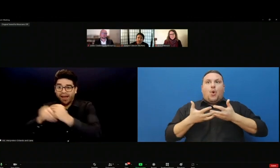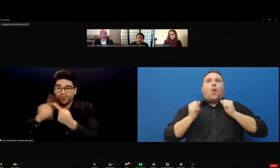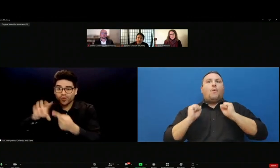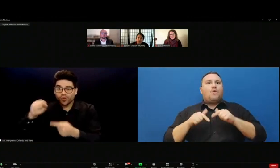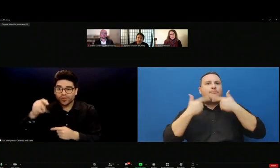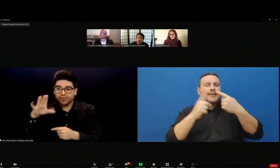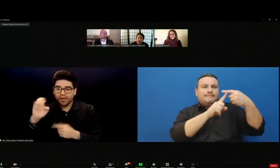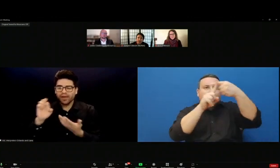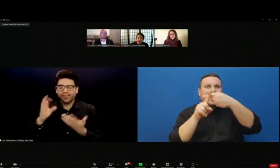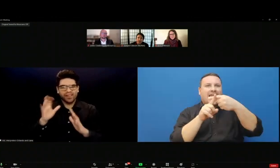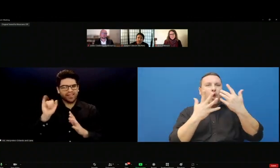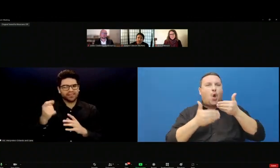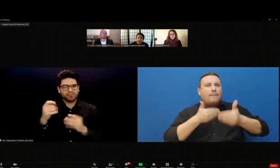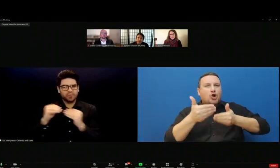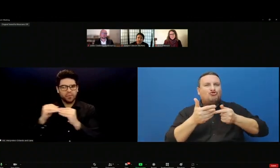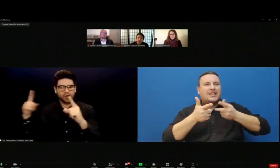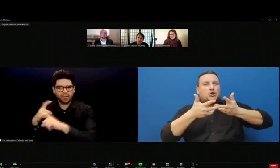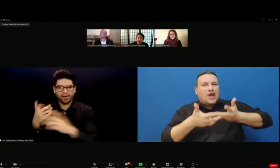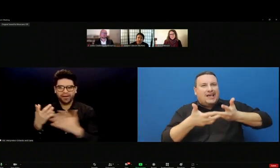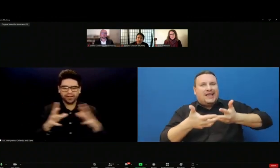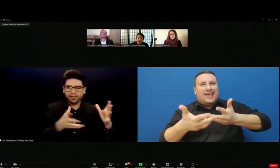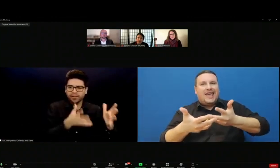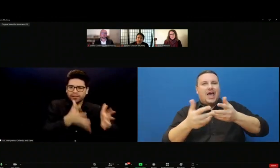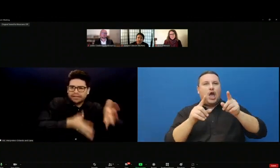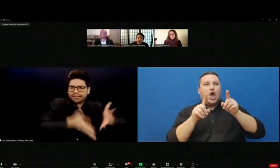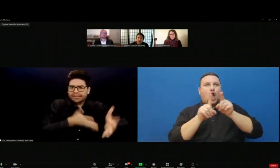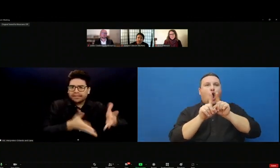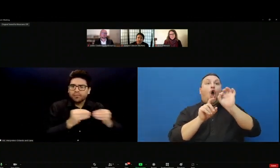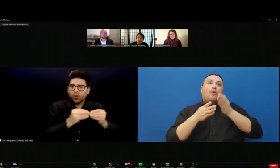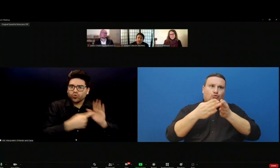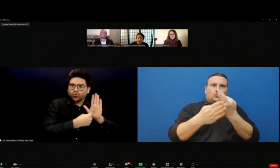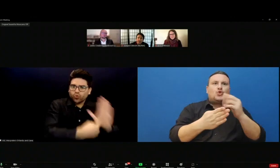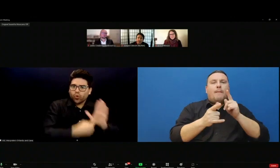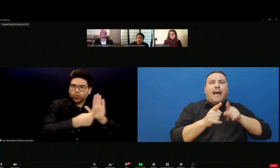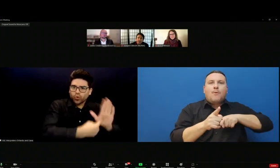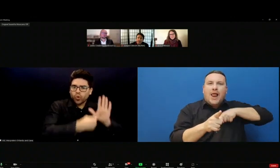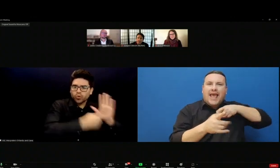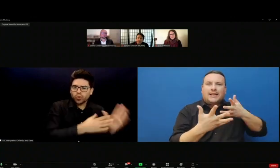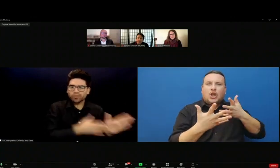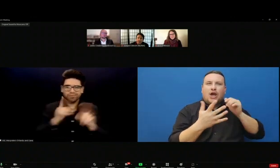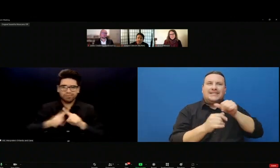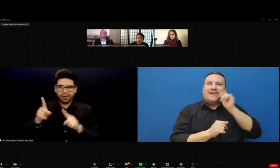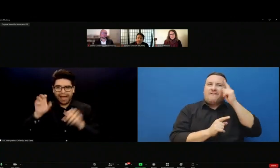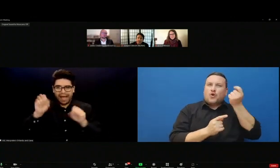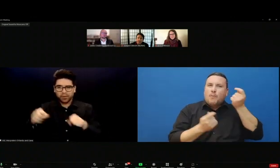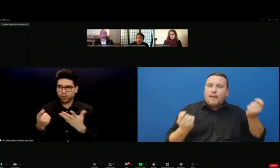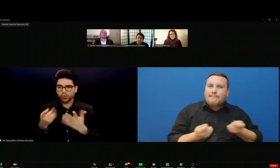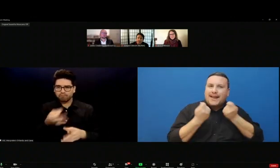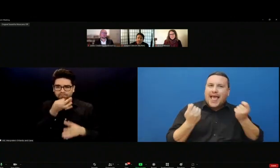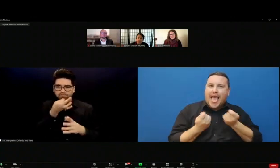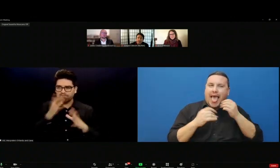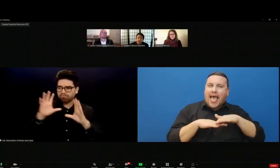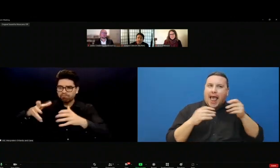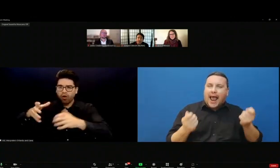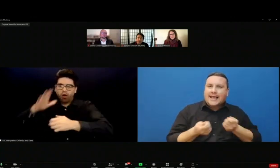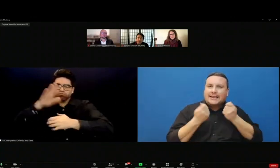target this ease of processing in the right way comes with some sort of practice. And so I want you to